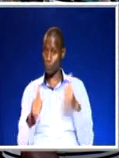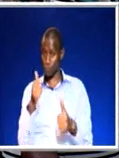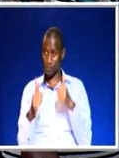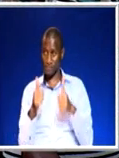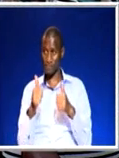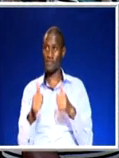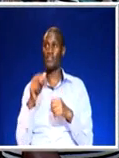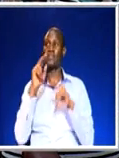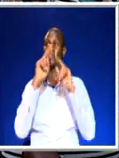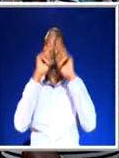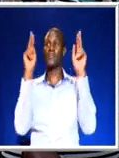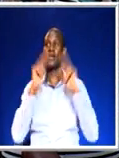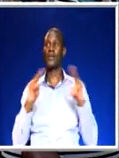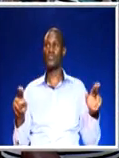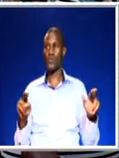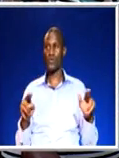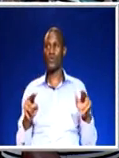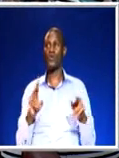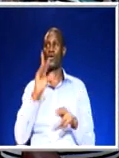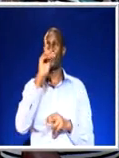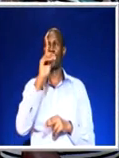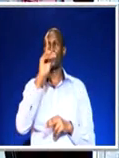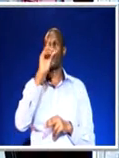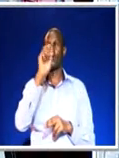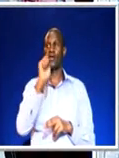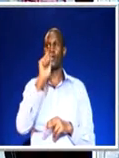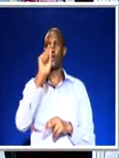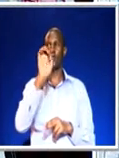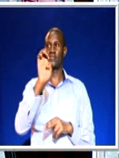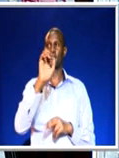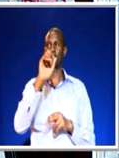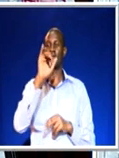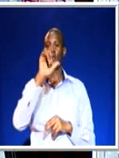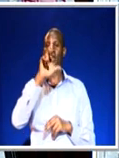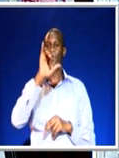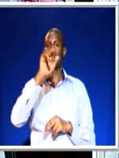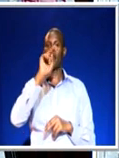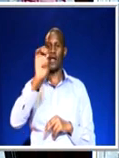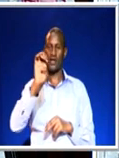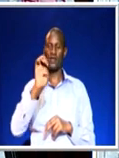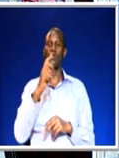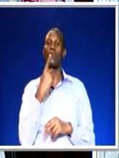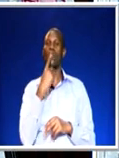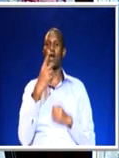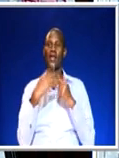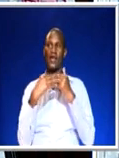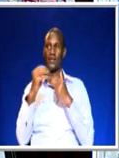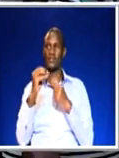is the International Dateline at 180 degrees.